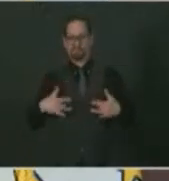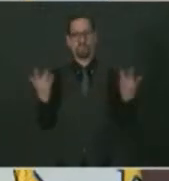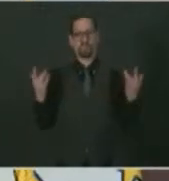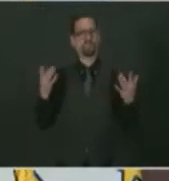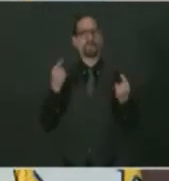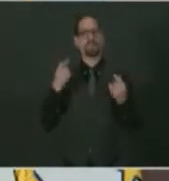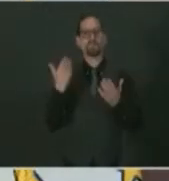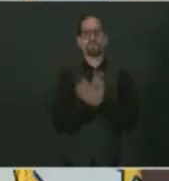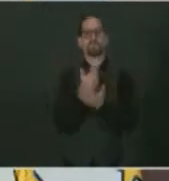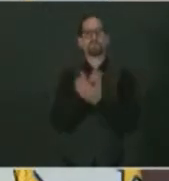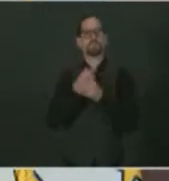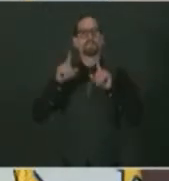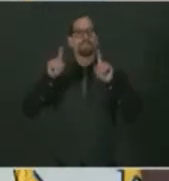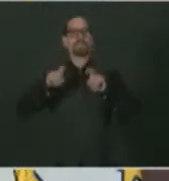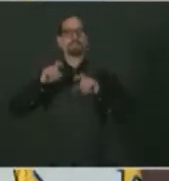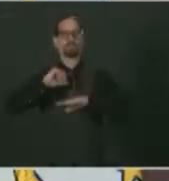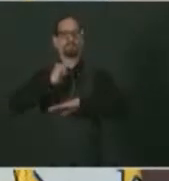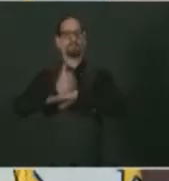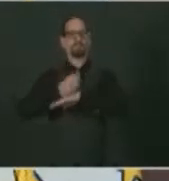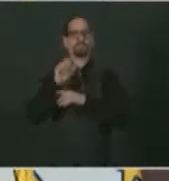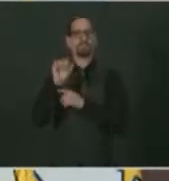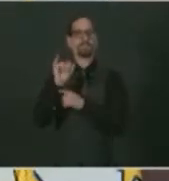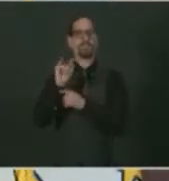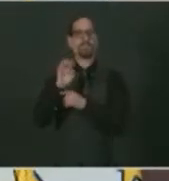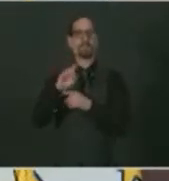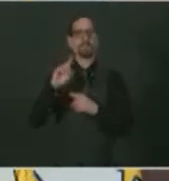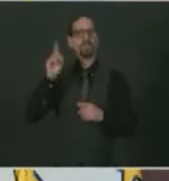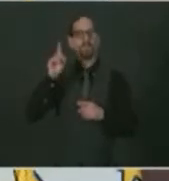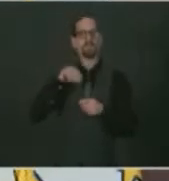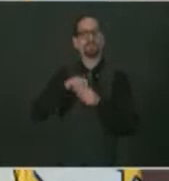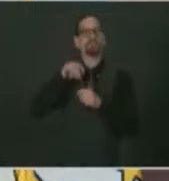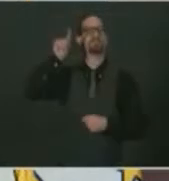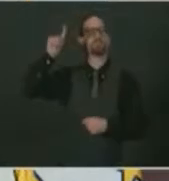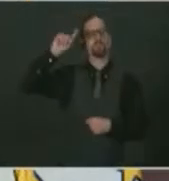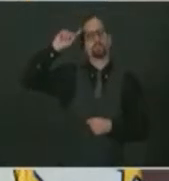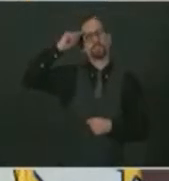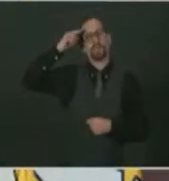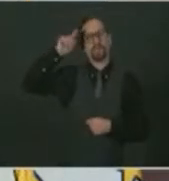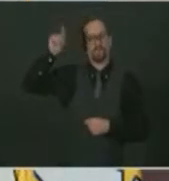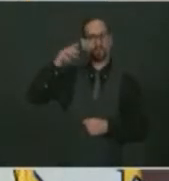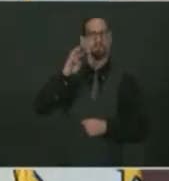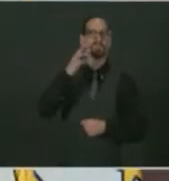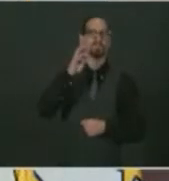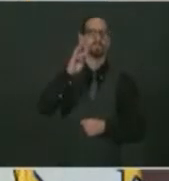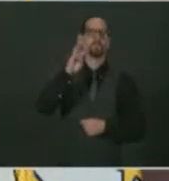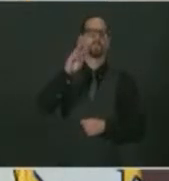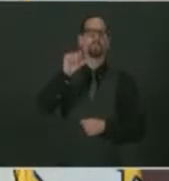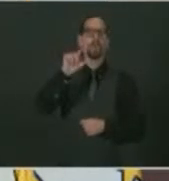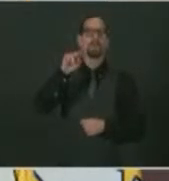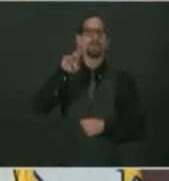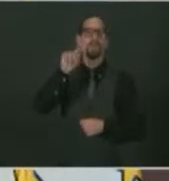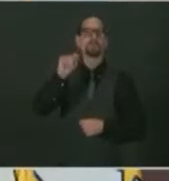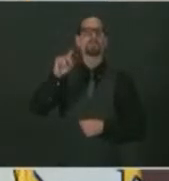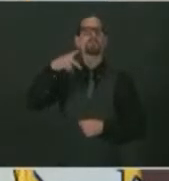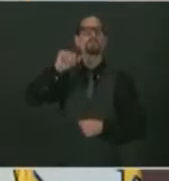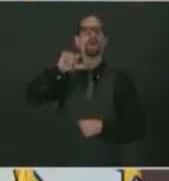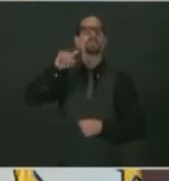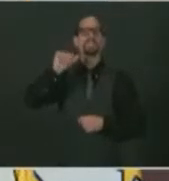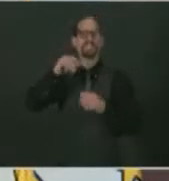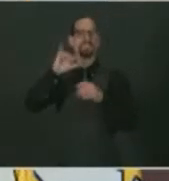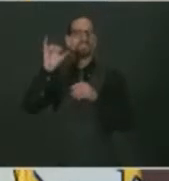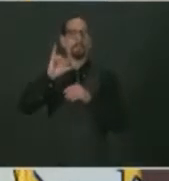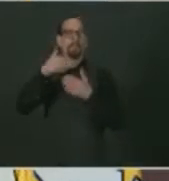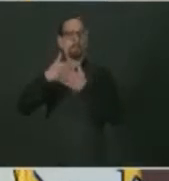Woonsocket Walnut Hill Plaza. This site will be open 7 days a week and will have Binax Now rapid tests